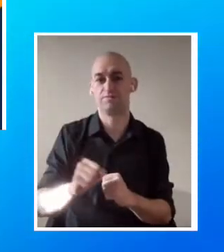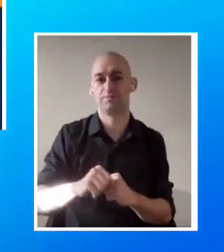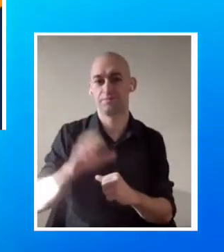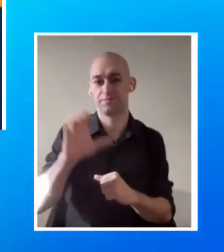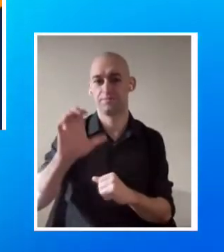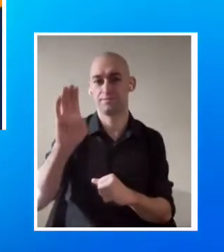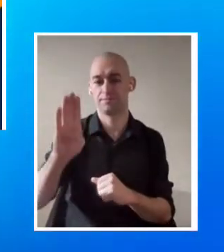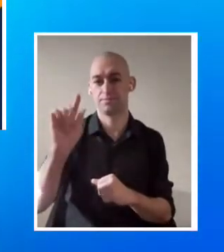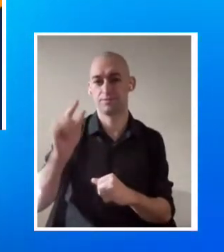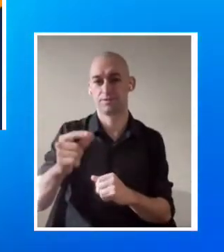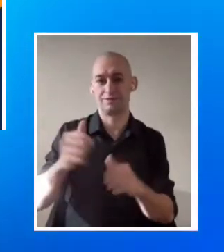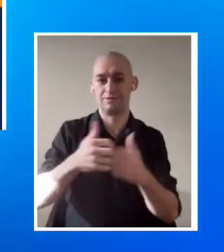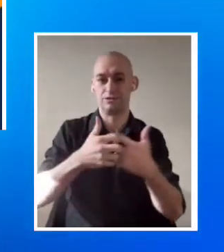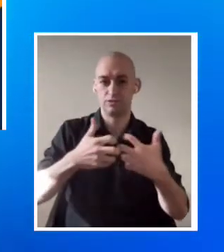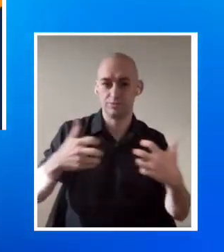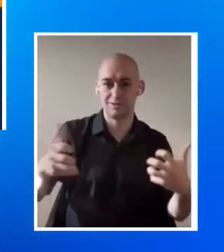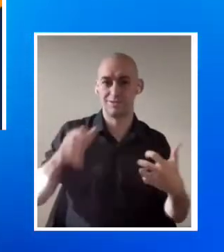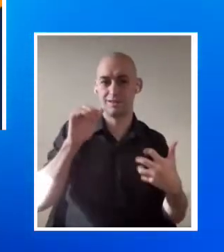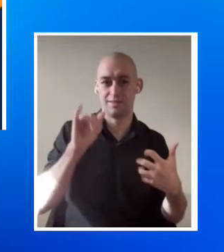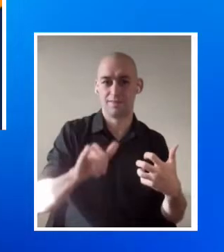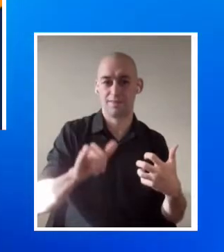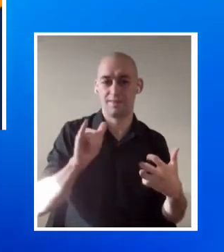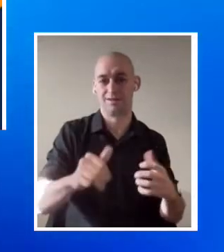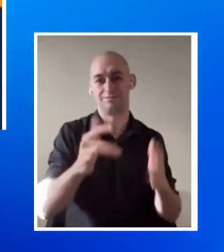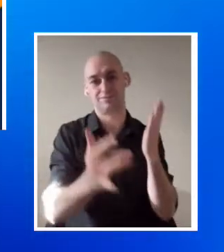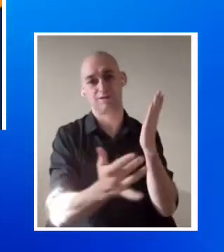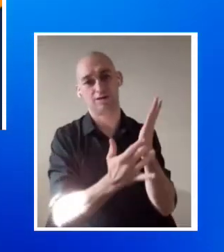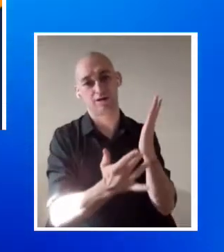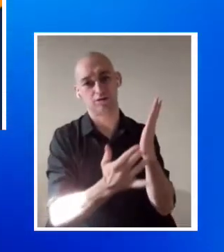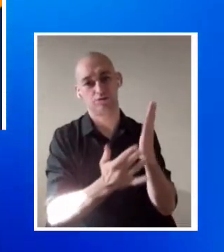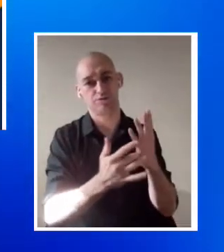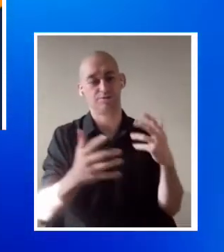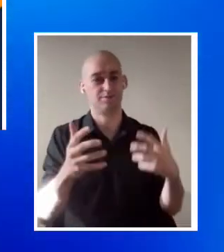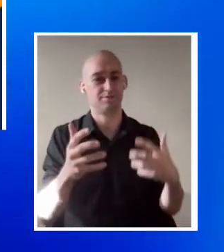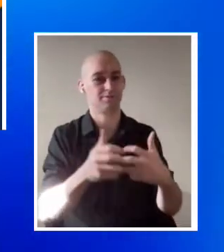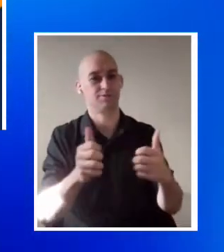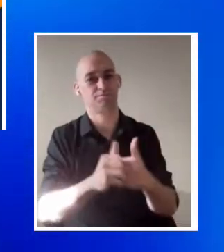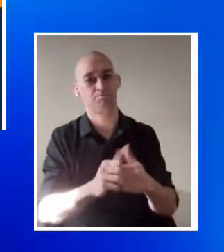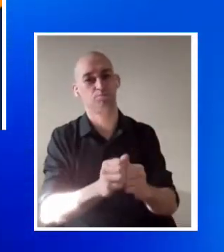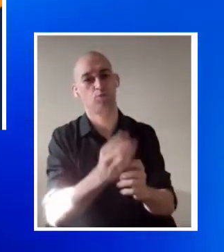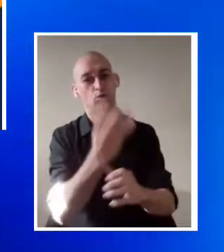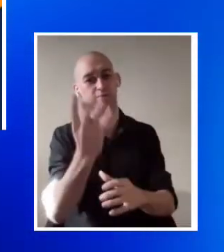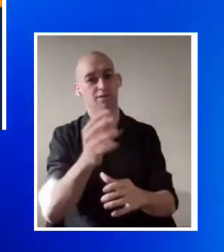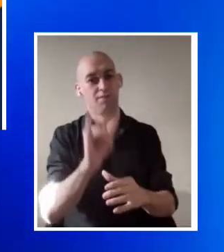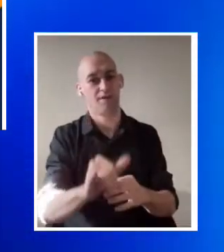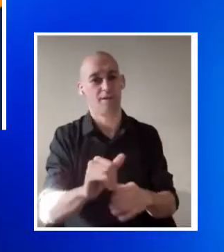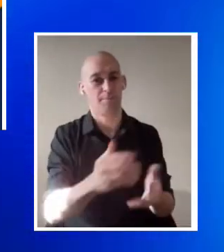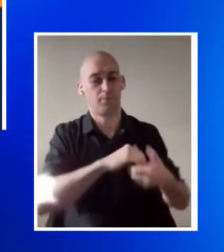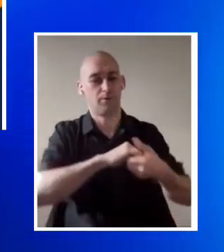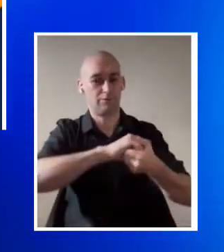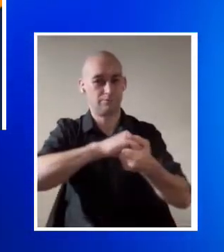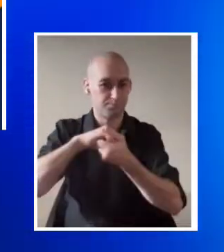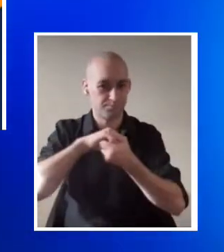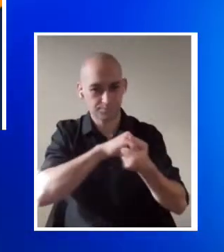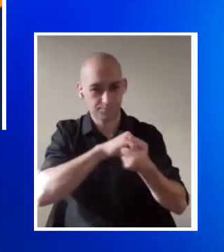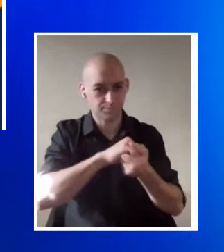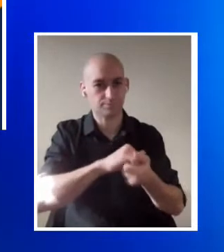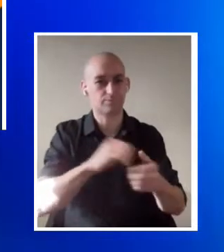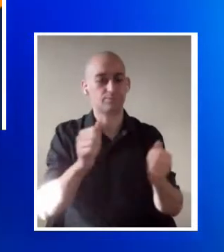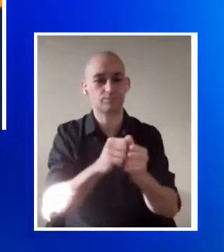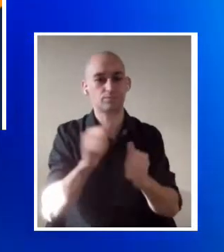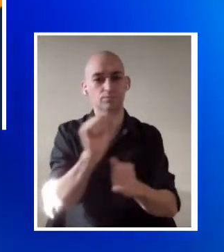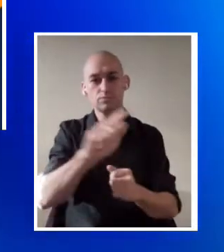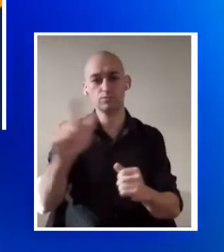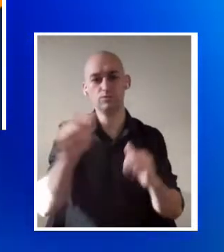CDBG's emphasis on consolidated planning expands and strengthens partnerships among all levels of government and the